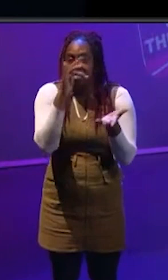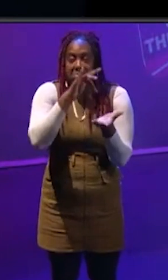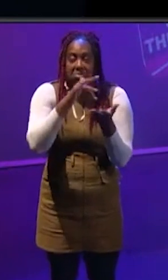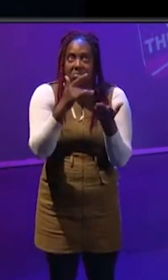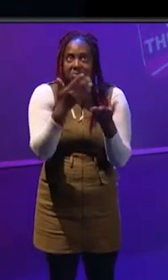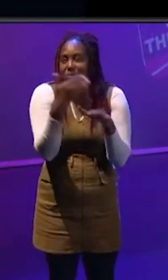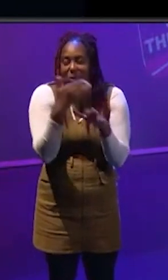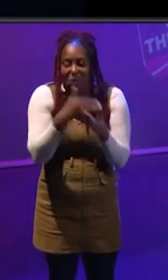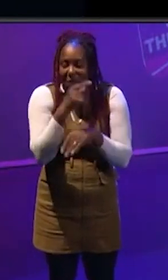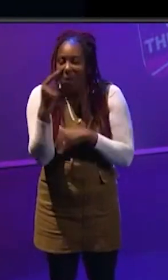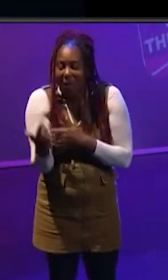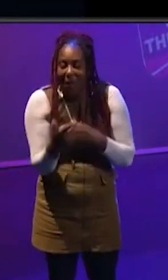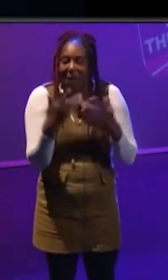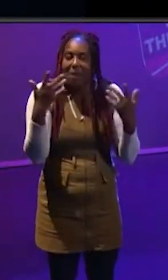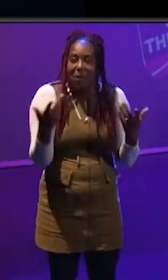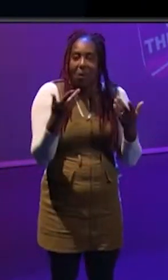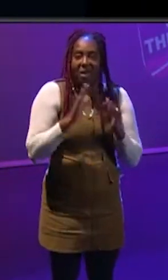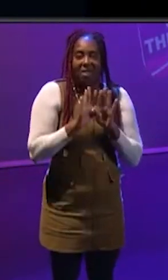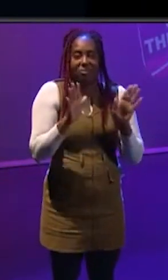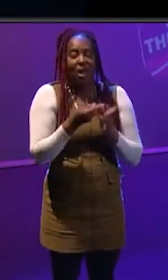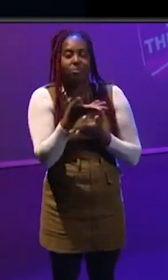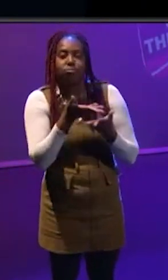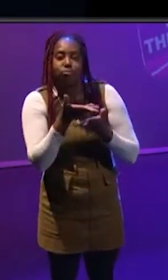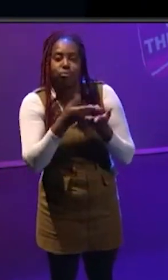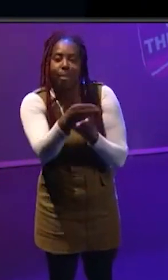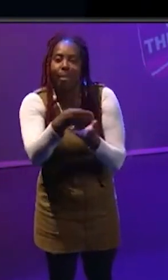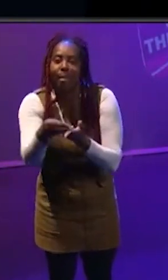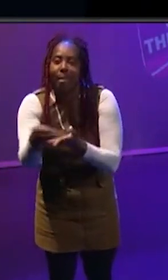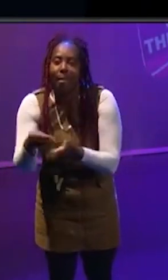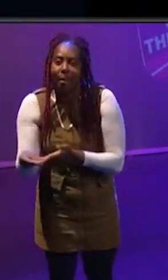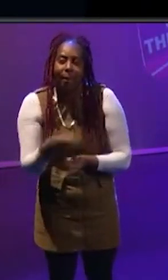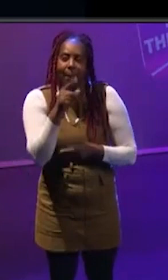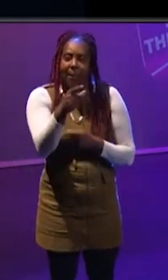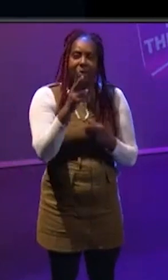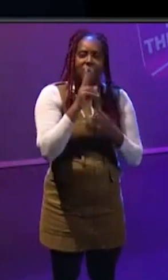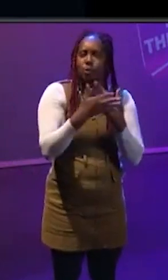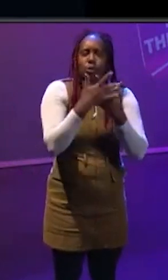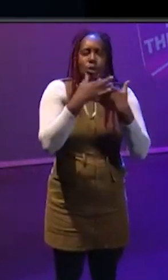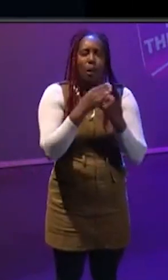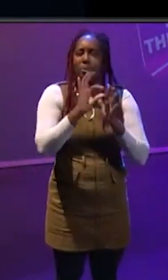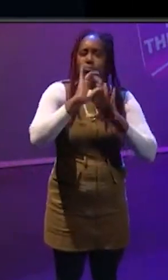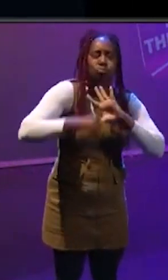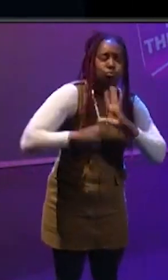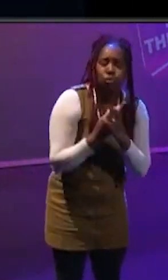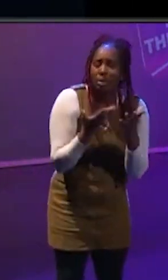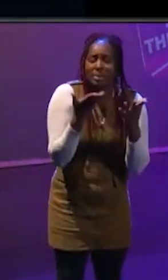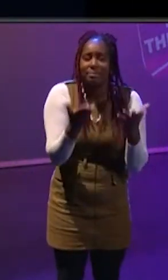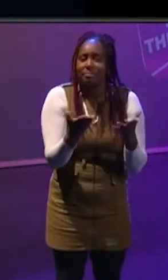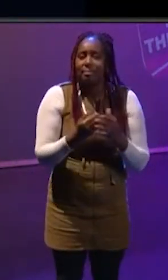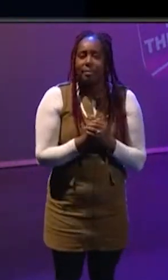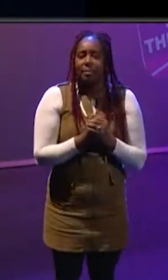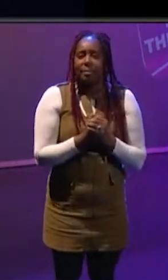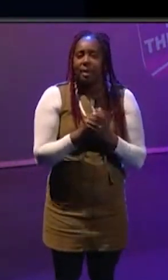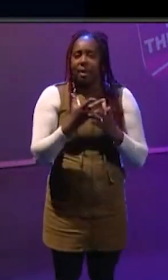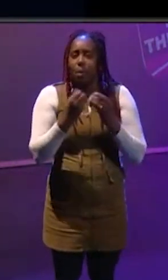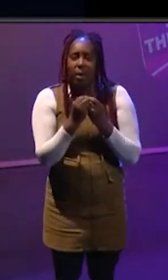whatever Amina's going to tell us in a bit. And I know you've done... No, I'm saying this in a good way, because you've done so much amazing freelance sort of projects, but yeah. with